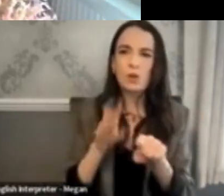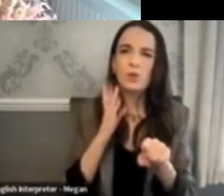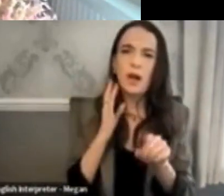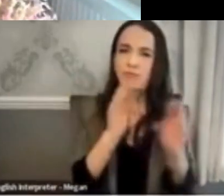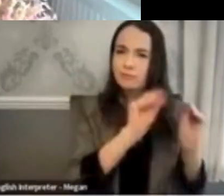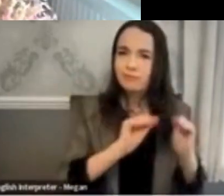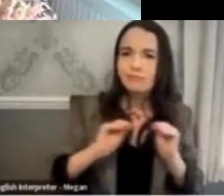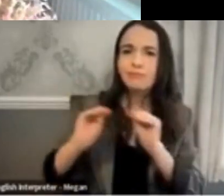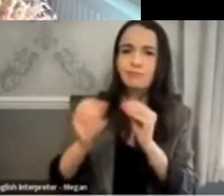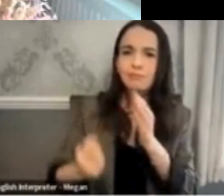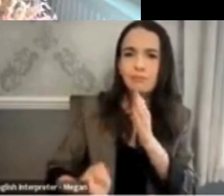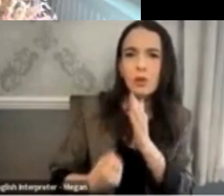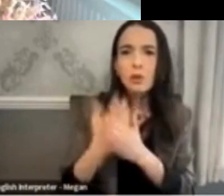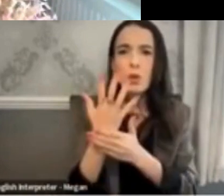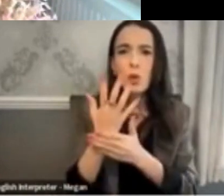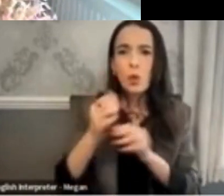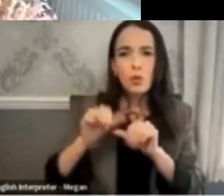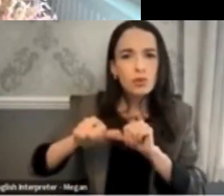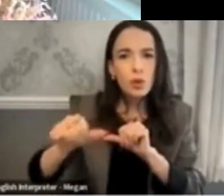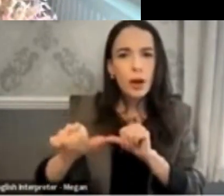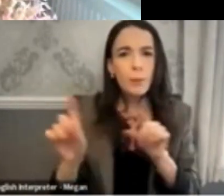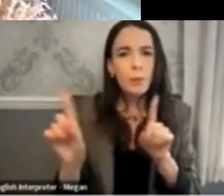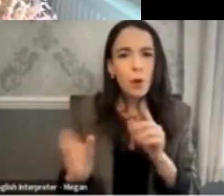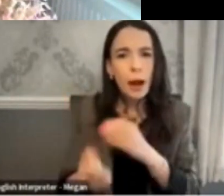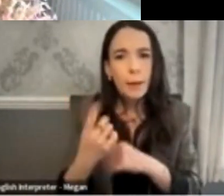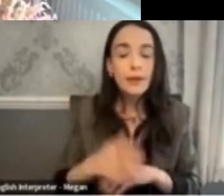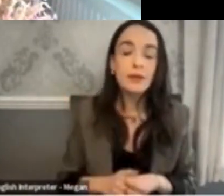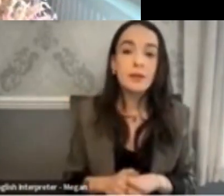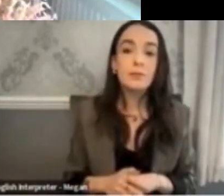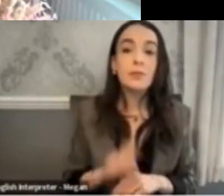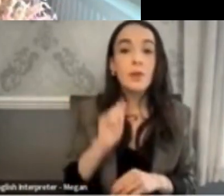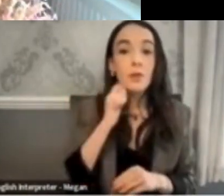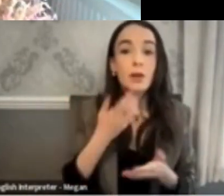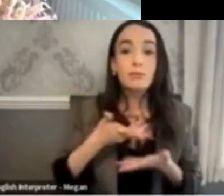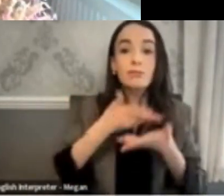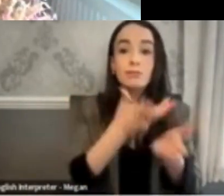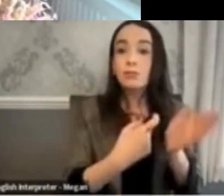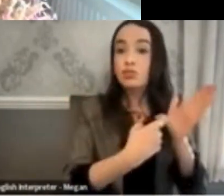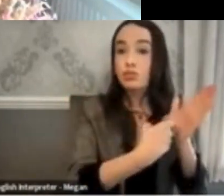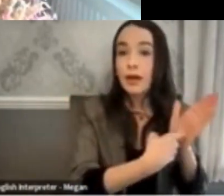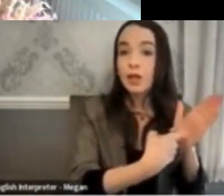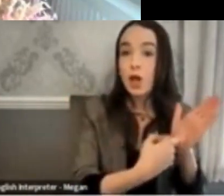to introduce Richard and Stefano, who are going to each provide an introduction.